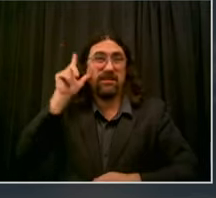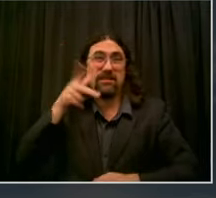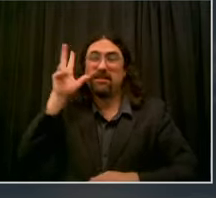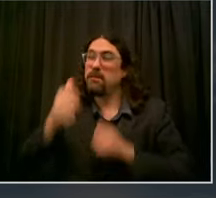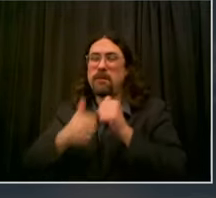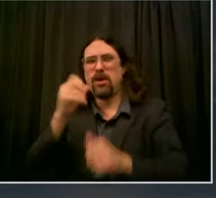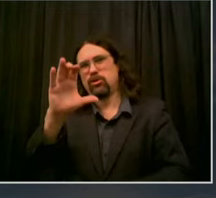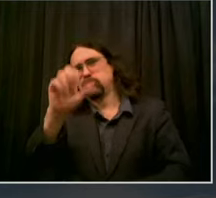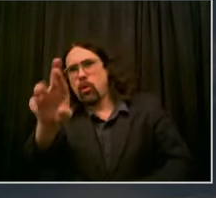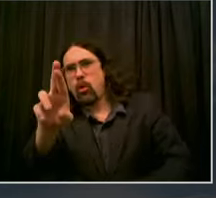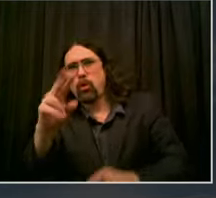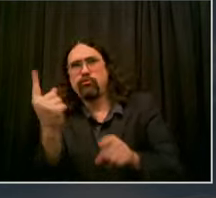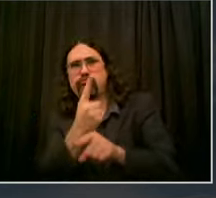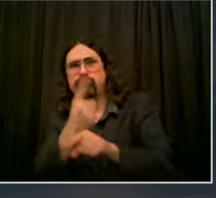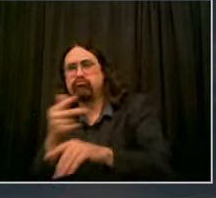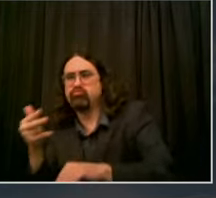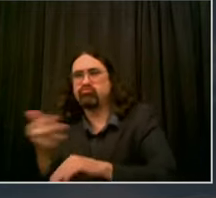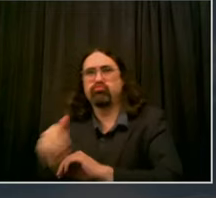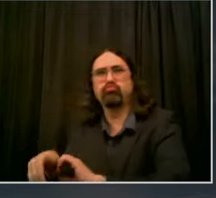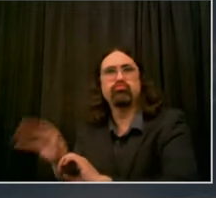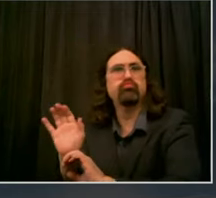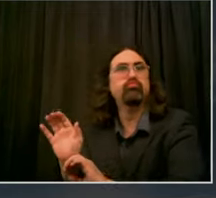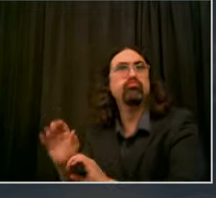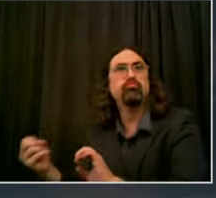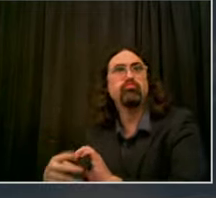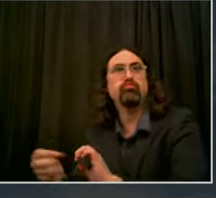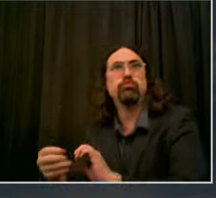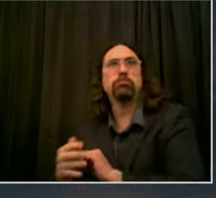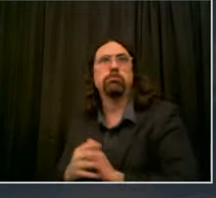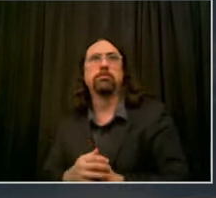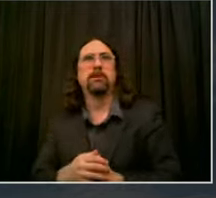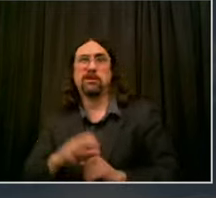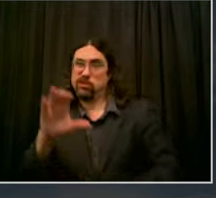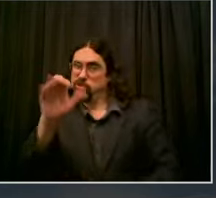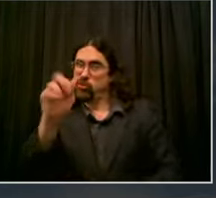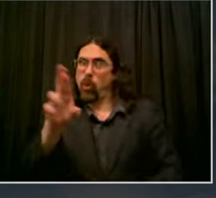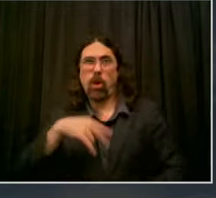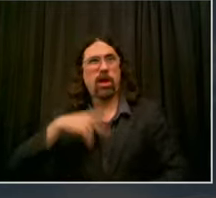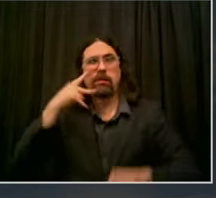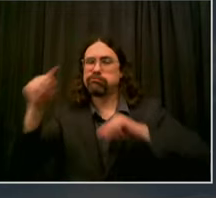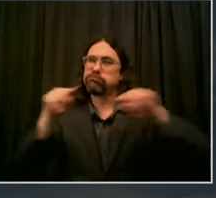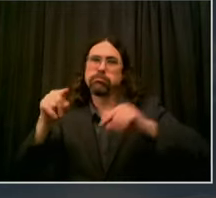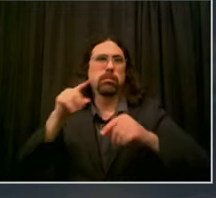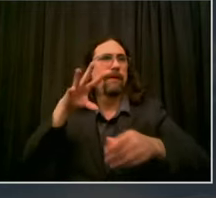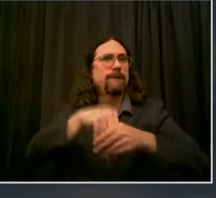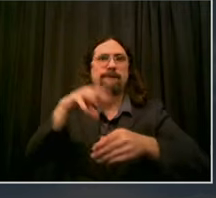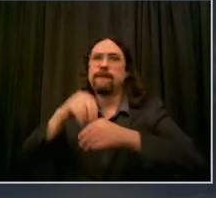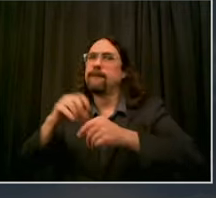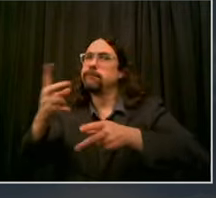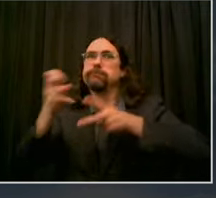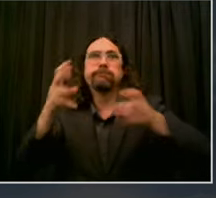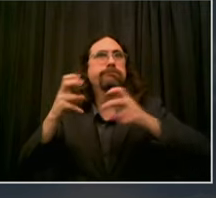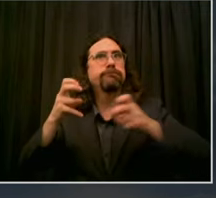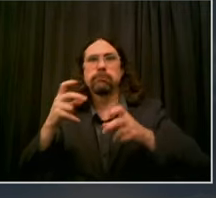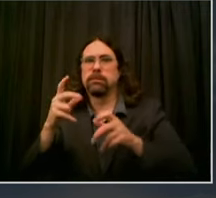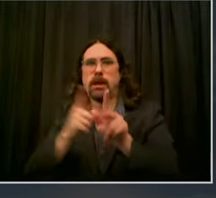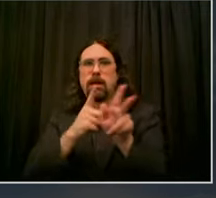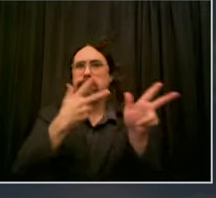running around and doing some looting. In terms of where those specific people are coming from, they tend to be from New York